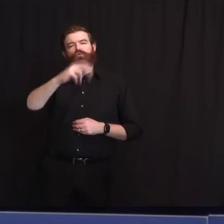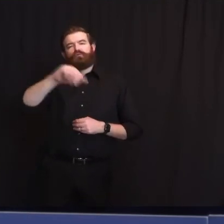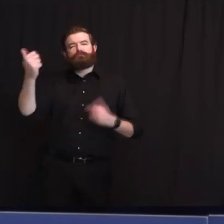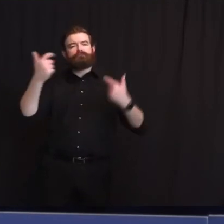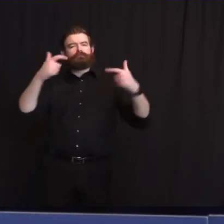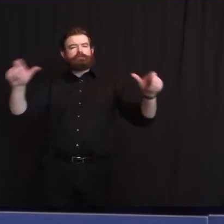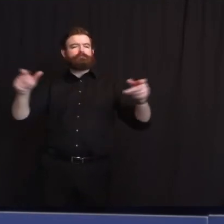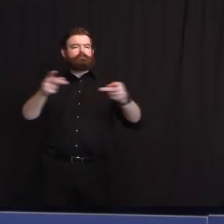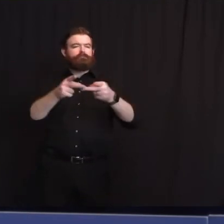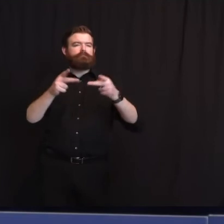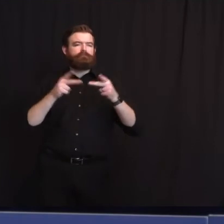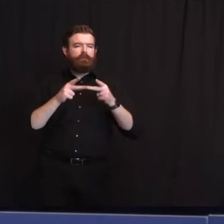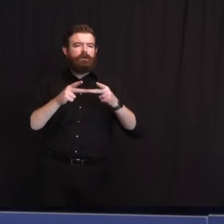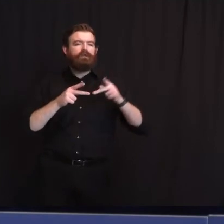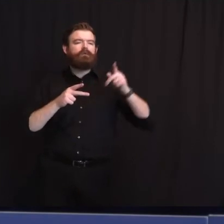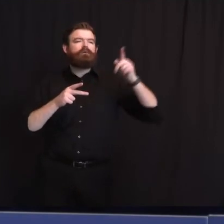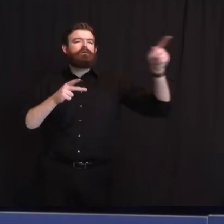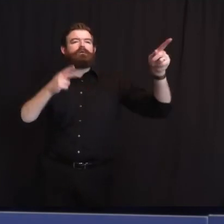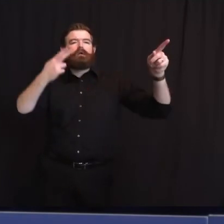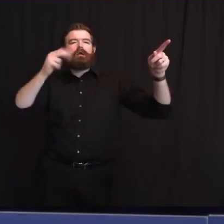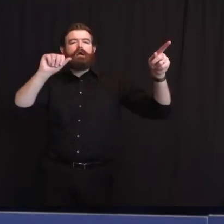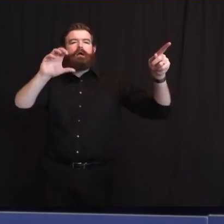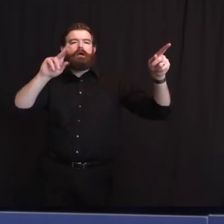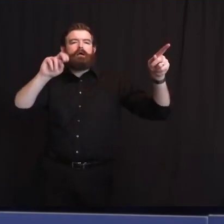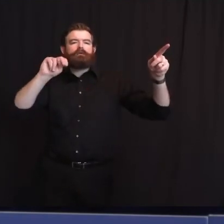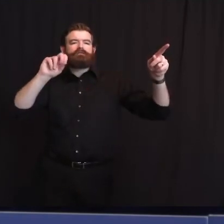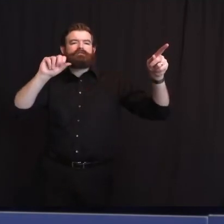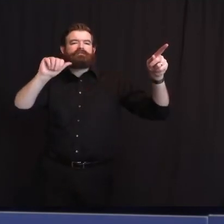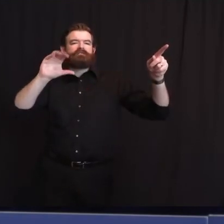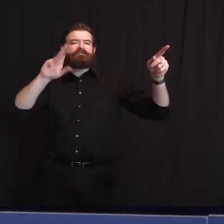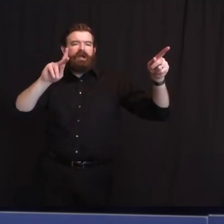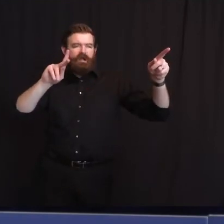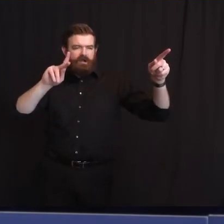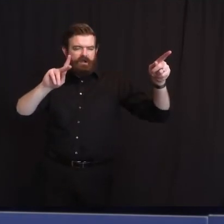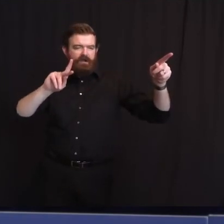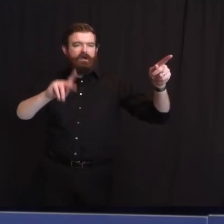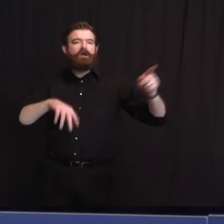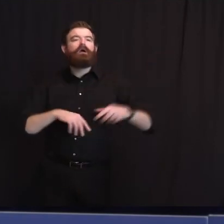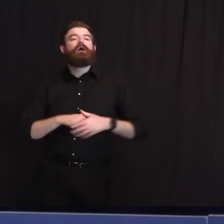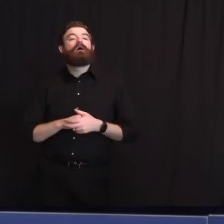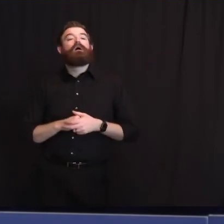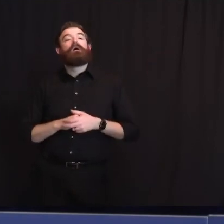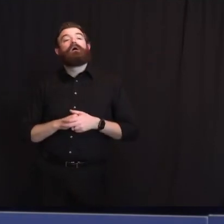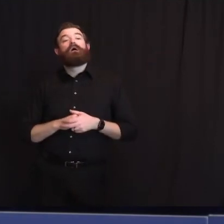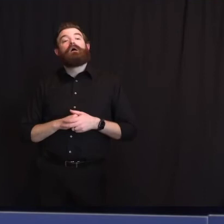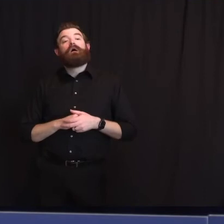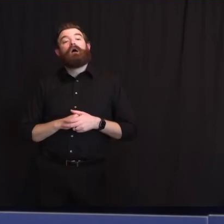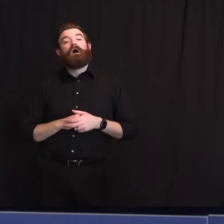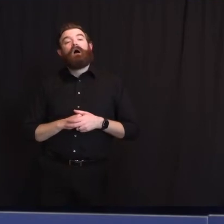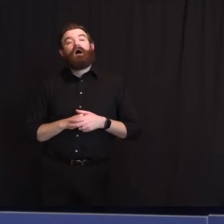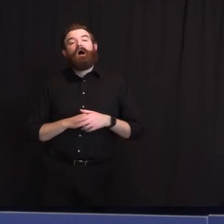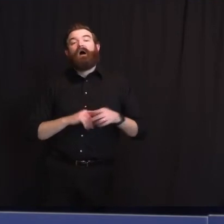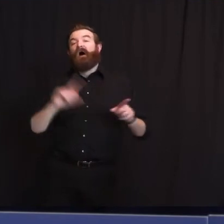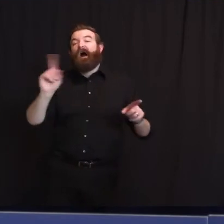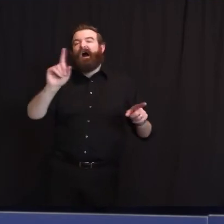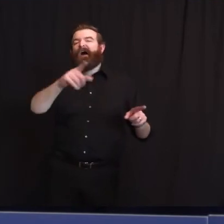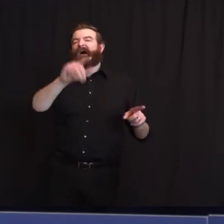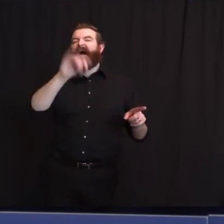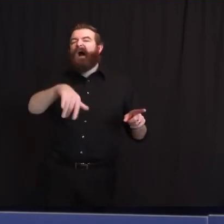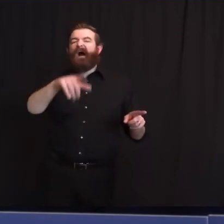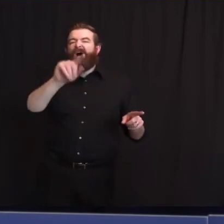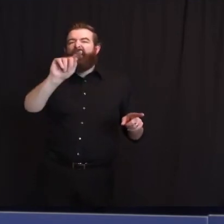with Bergen County officials to run the mega site at the racetrack at the Meadowlands, and Atlantic Care is